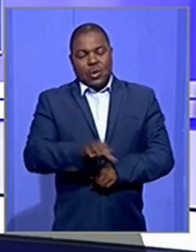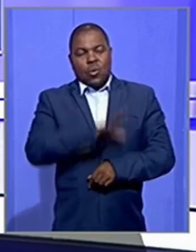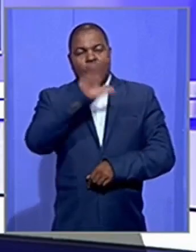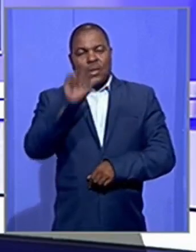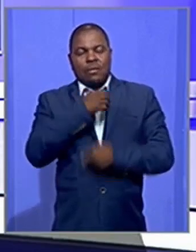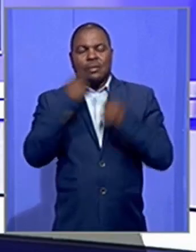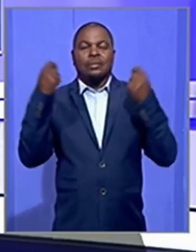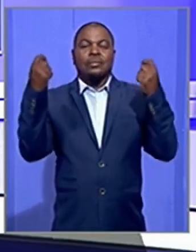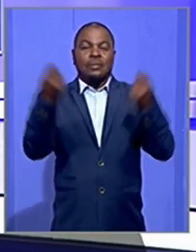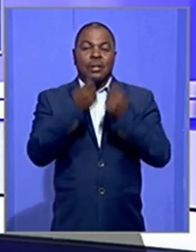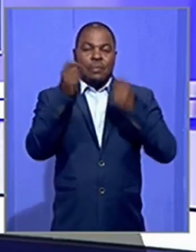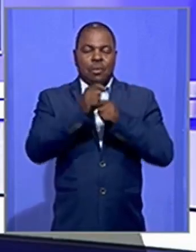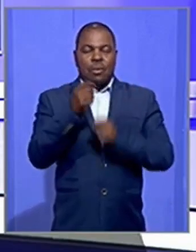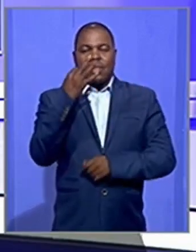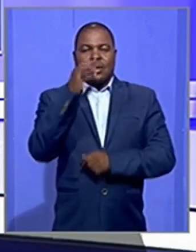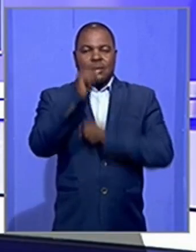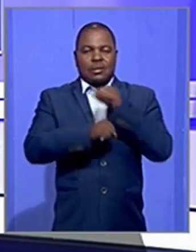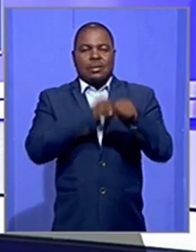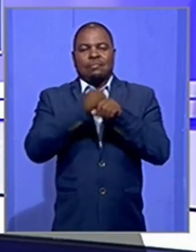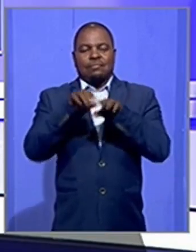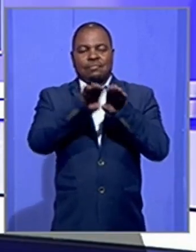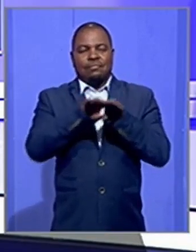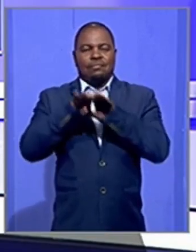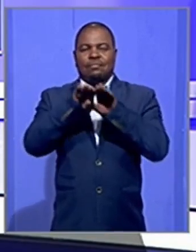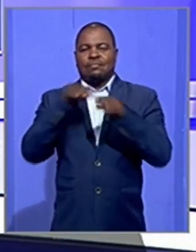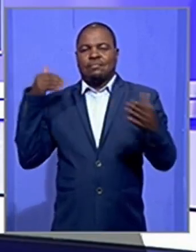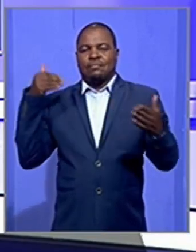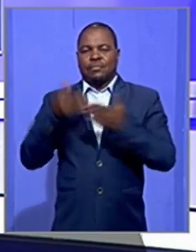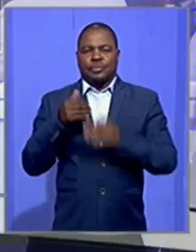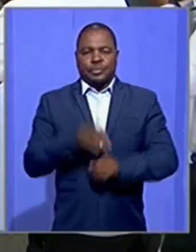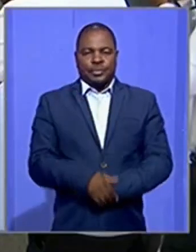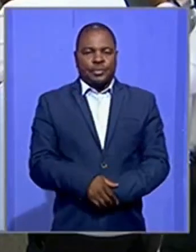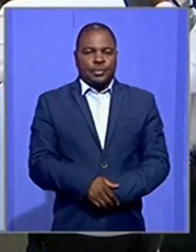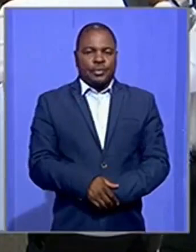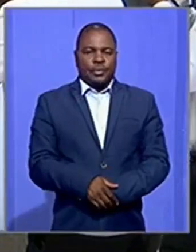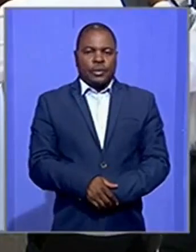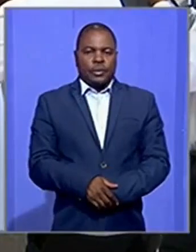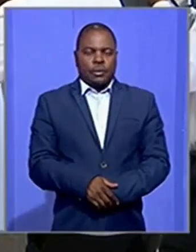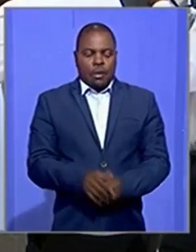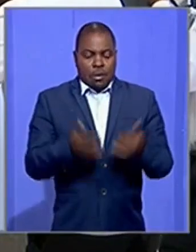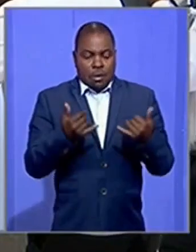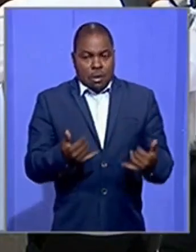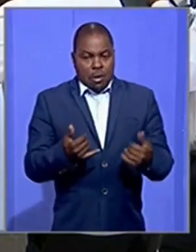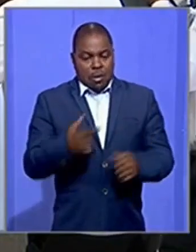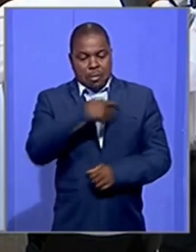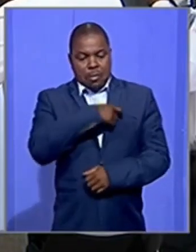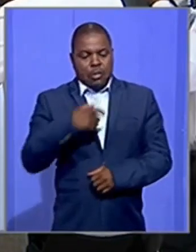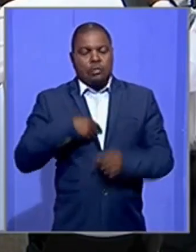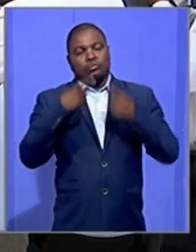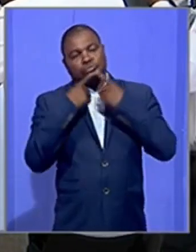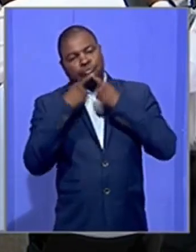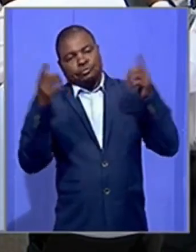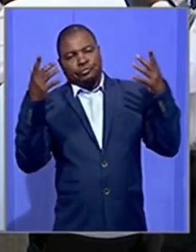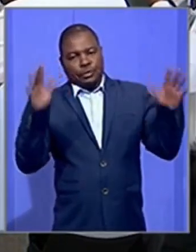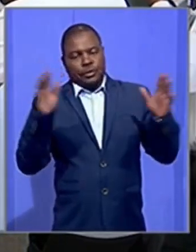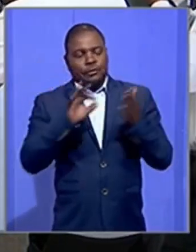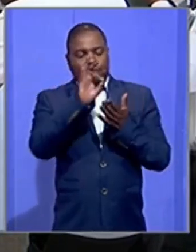ketekang dingwaga di le 30 tsa demokrasi. Jaanong ka gore Moporesidente o itsisitse letlha la